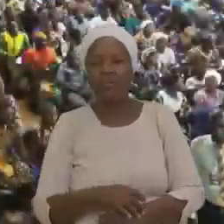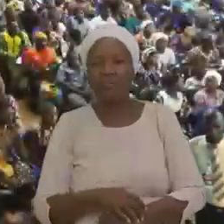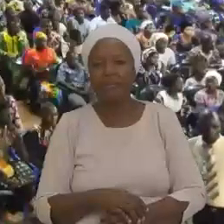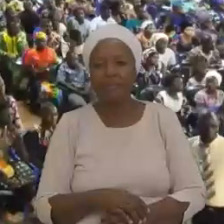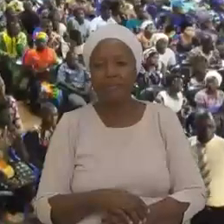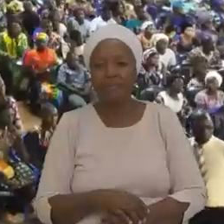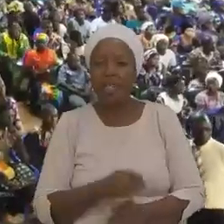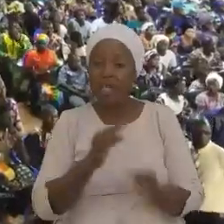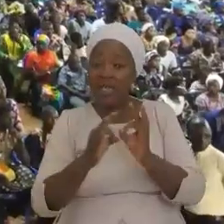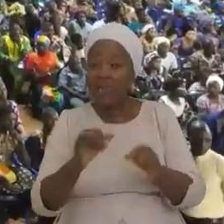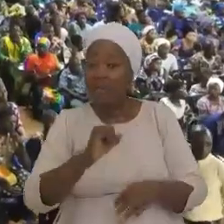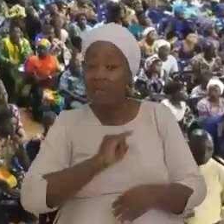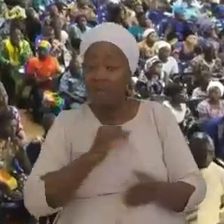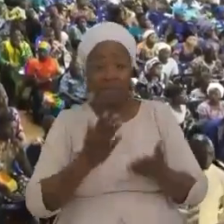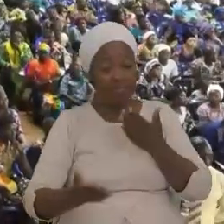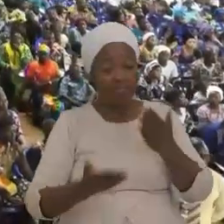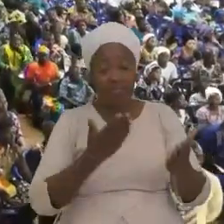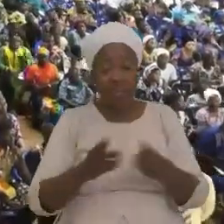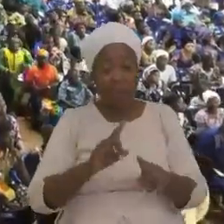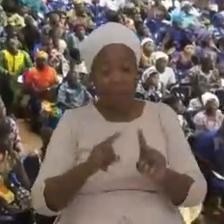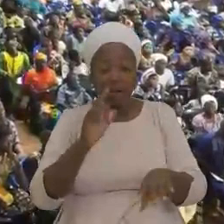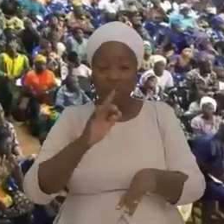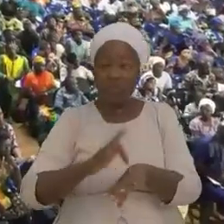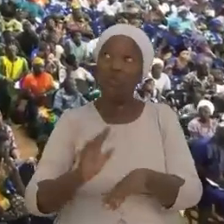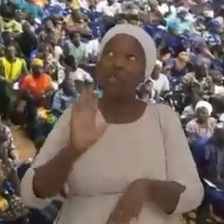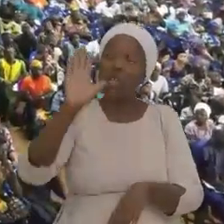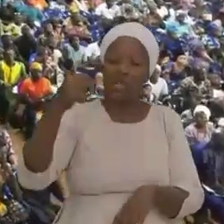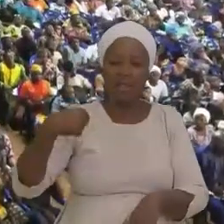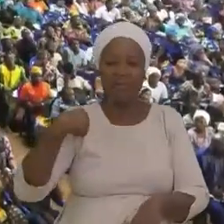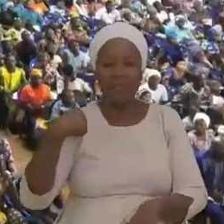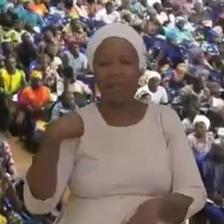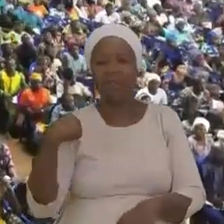If I may but touch his garment.